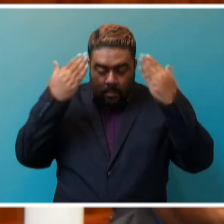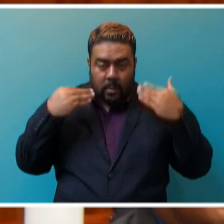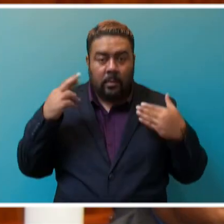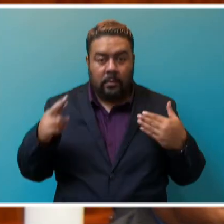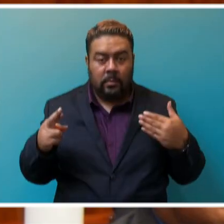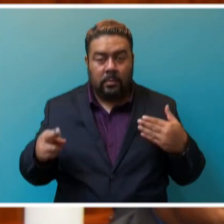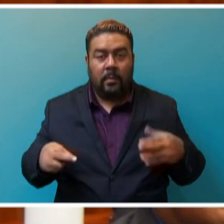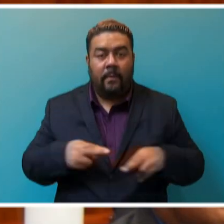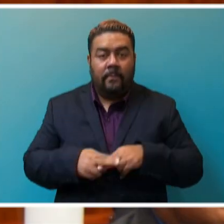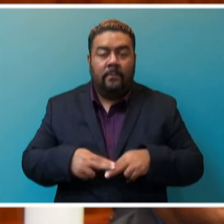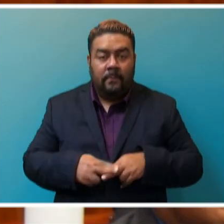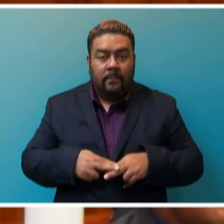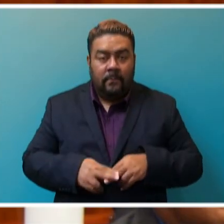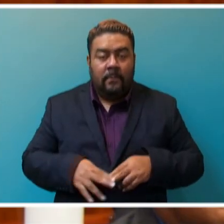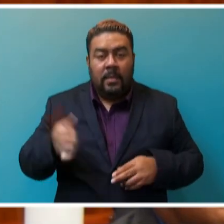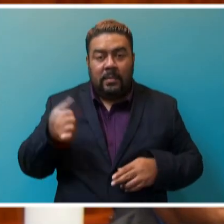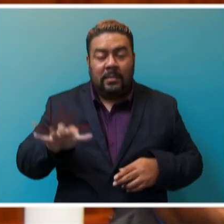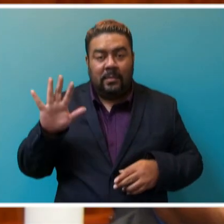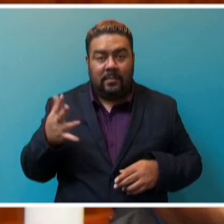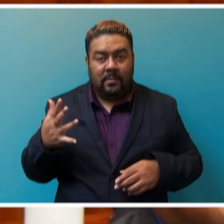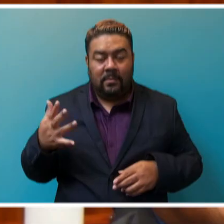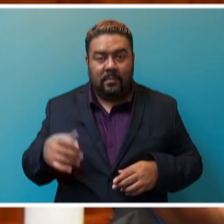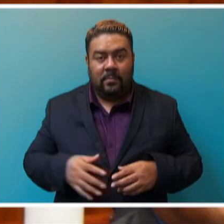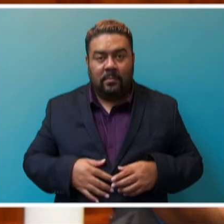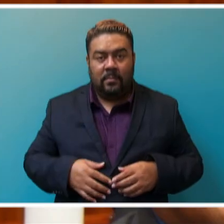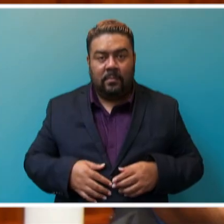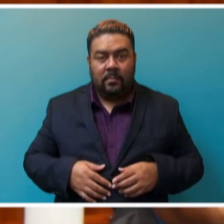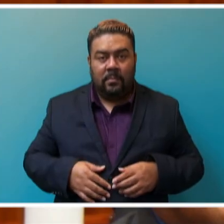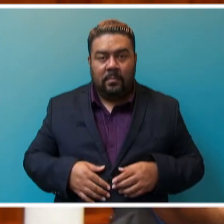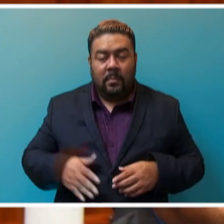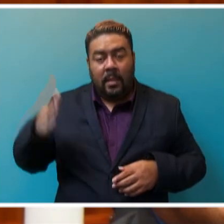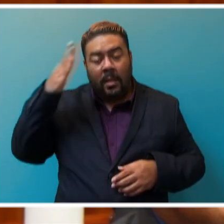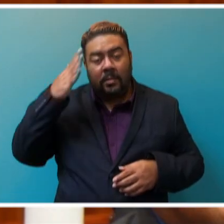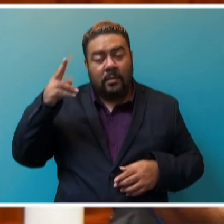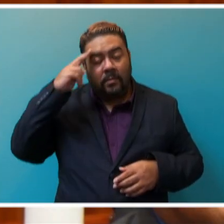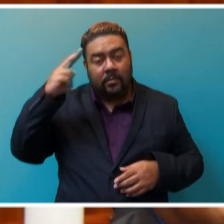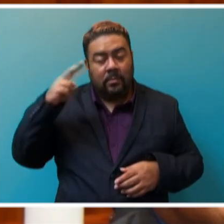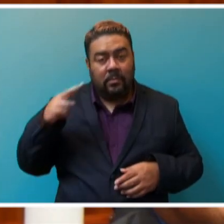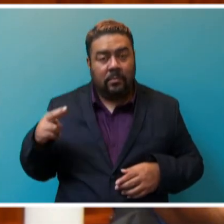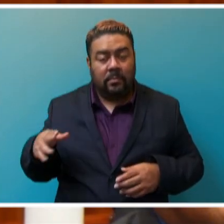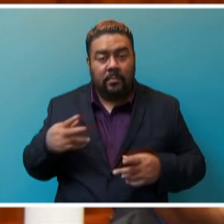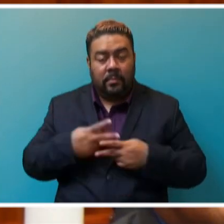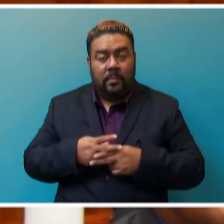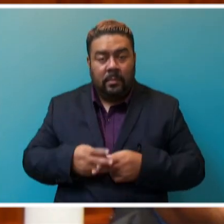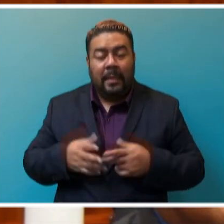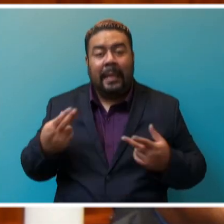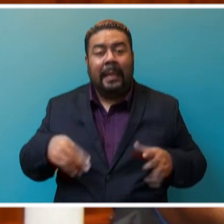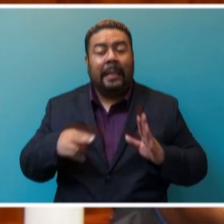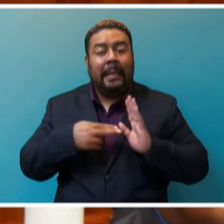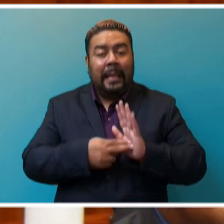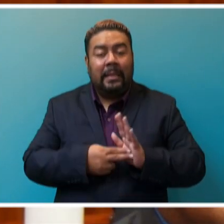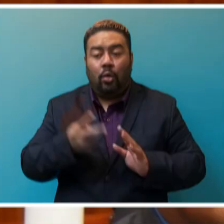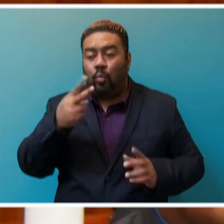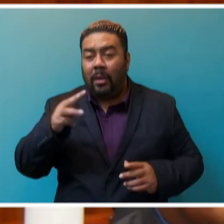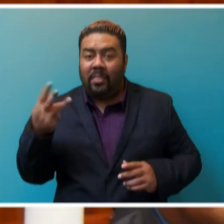Fiji hosted the 65th Heads of National Productivity Organizations in Nadi on